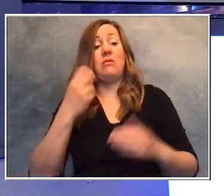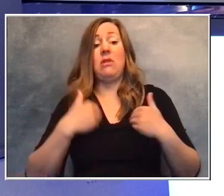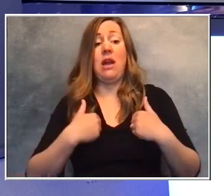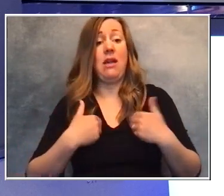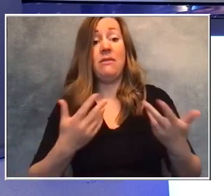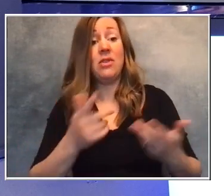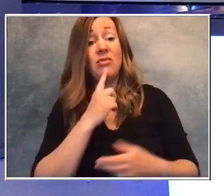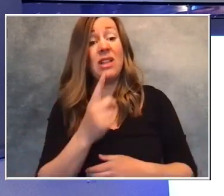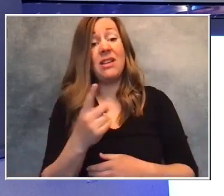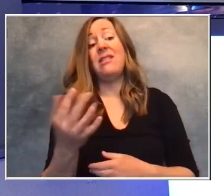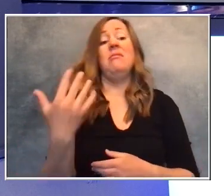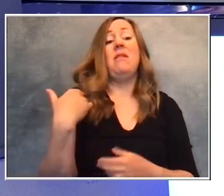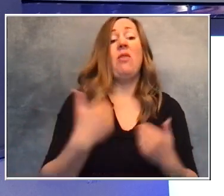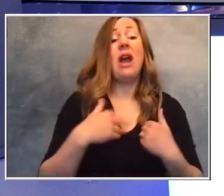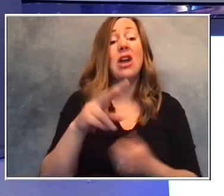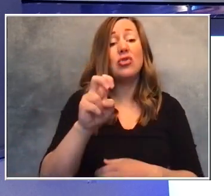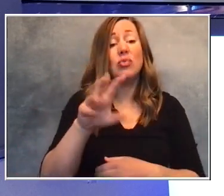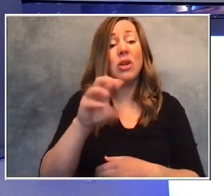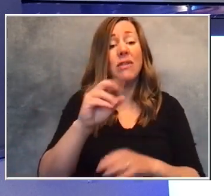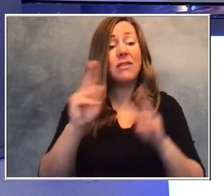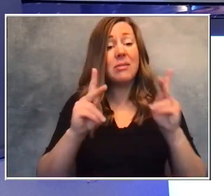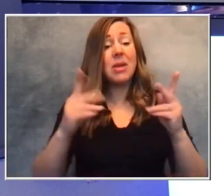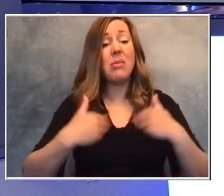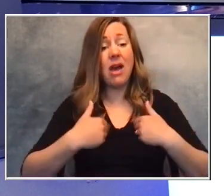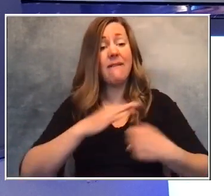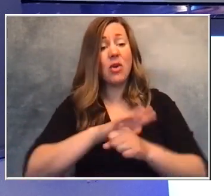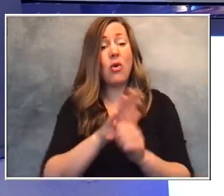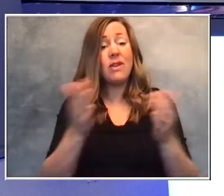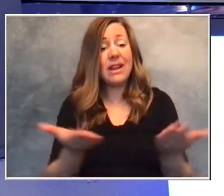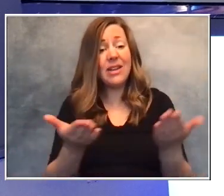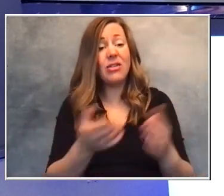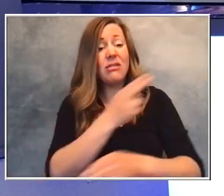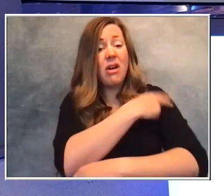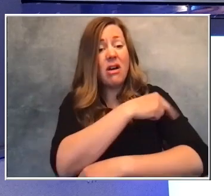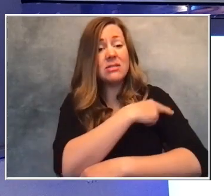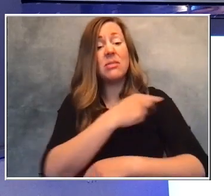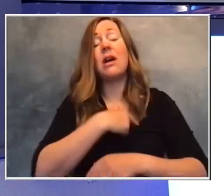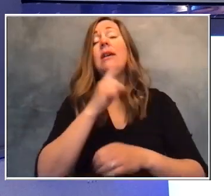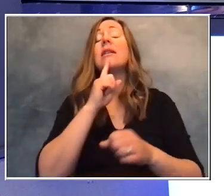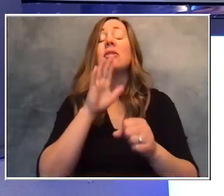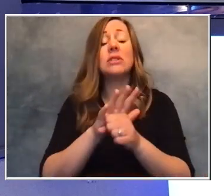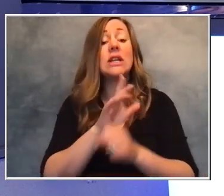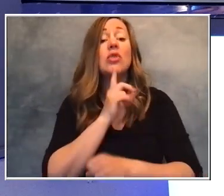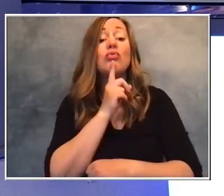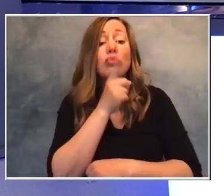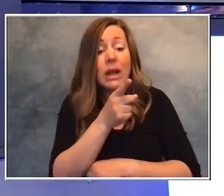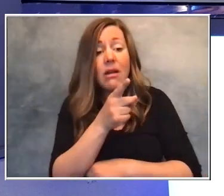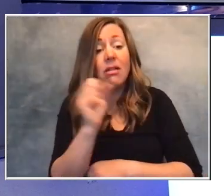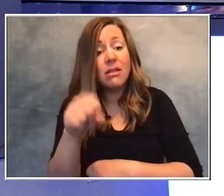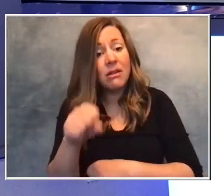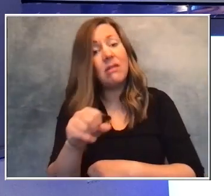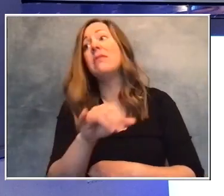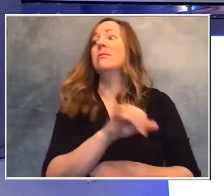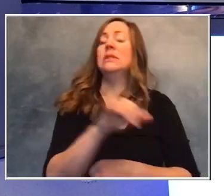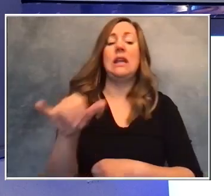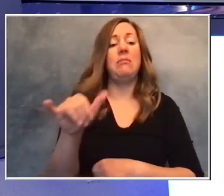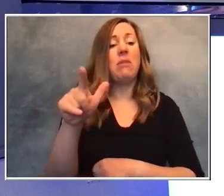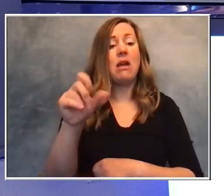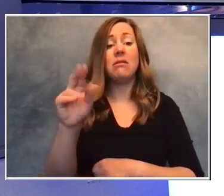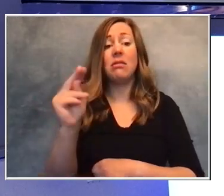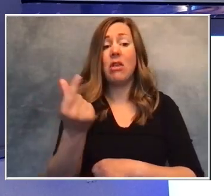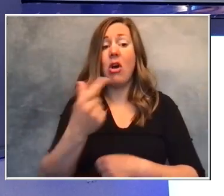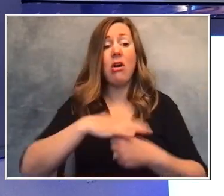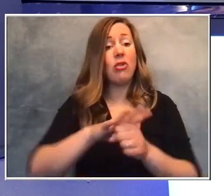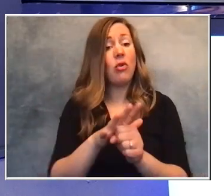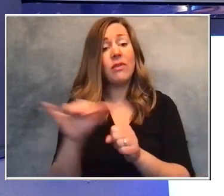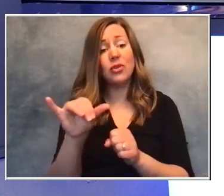250 COVID patients here in our hospital. I guarantee you this is real. So is long COVID. We have a lot of patients like that. So HHS